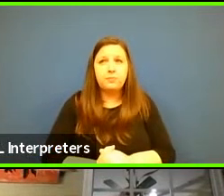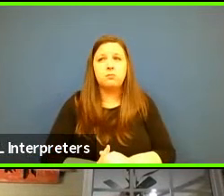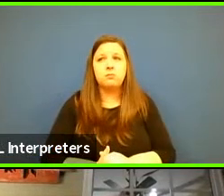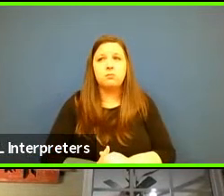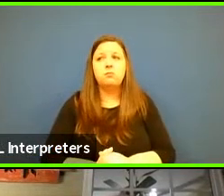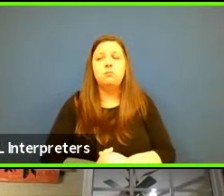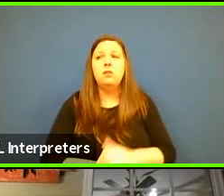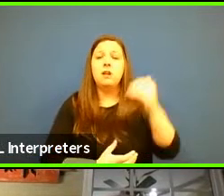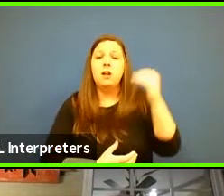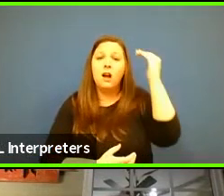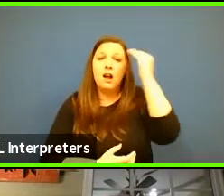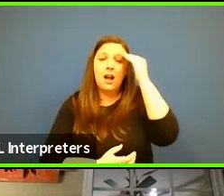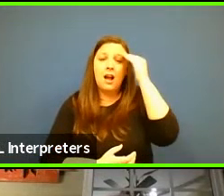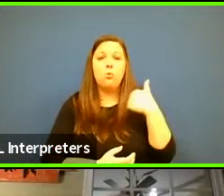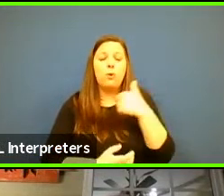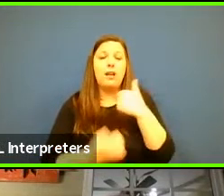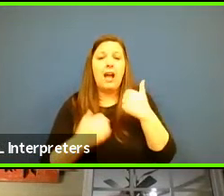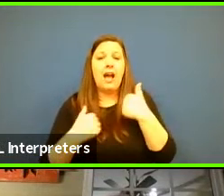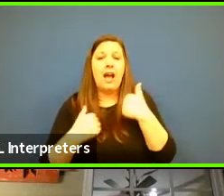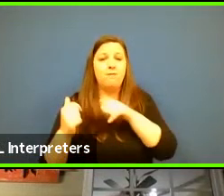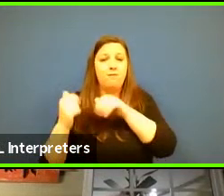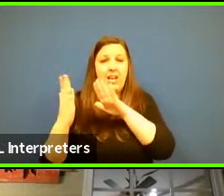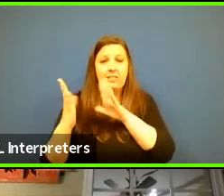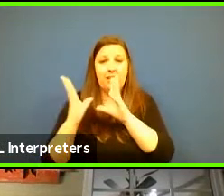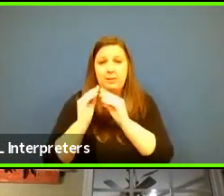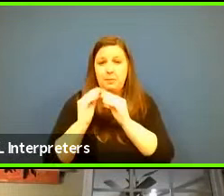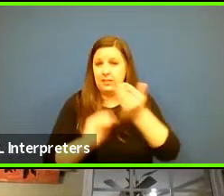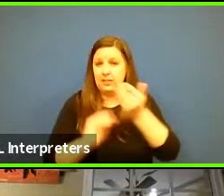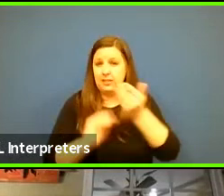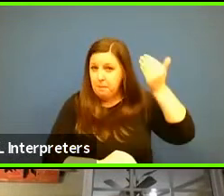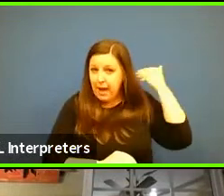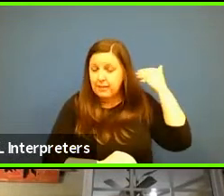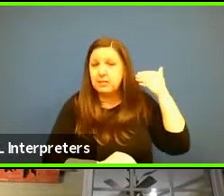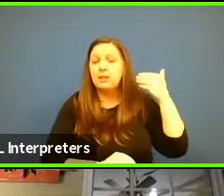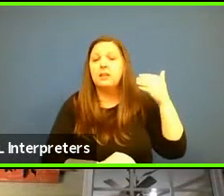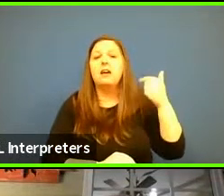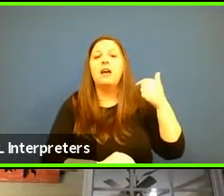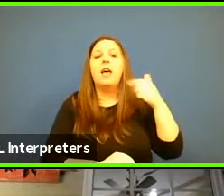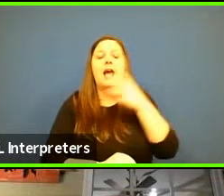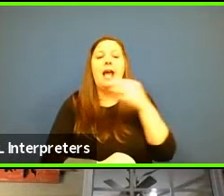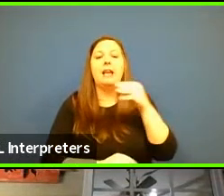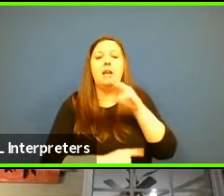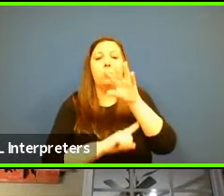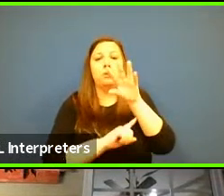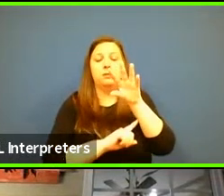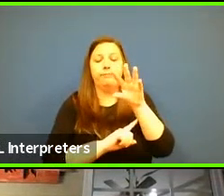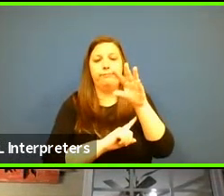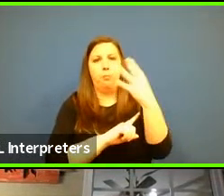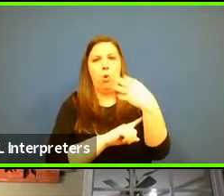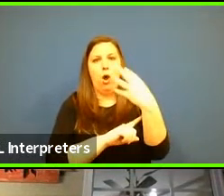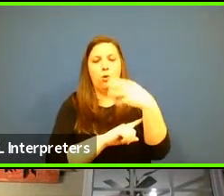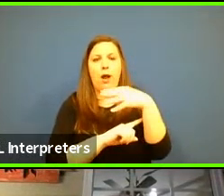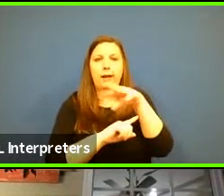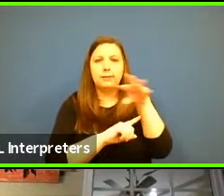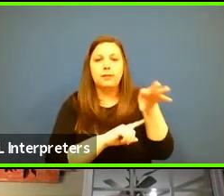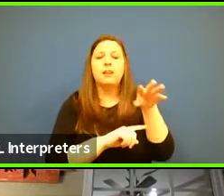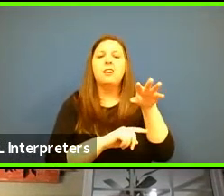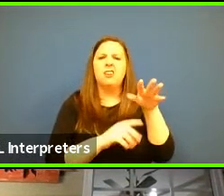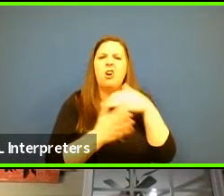I know that when we had face-to-face meetings in the past and it was broadcast, a lot of times people had trouble